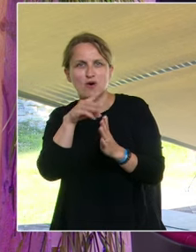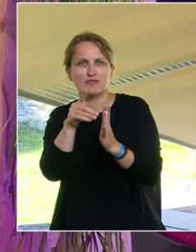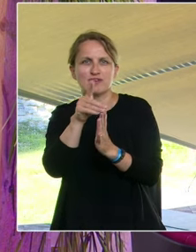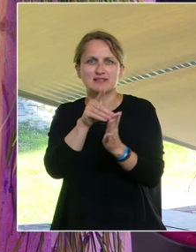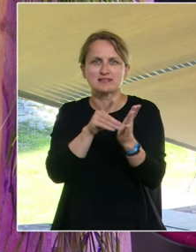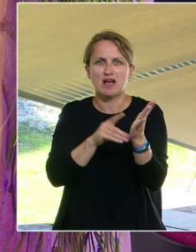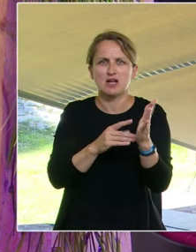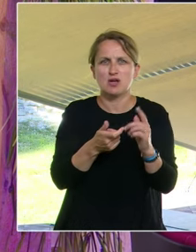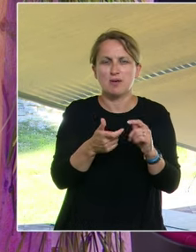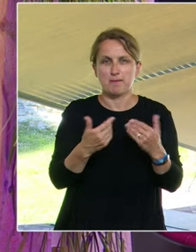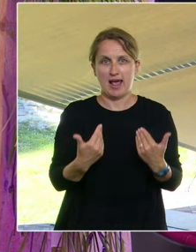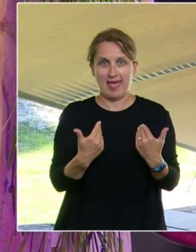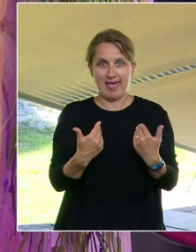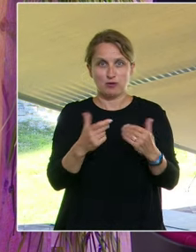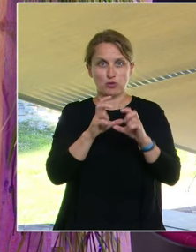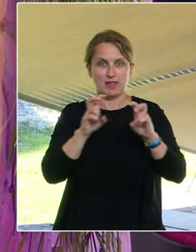sustainability issues, as we know.